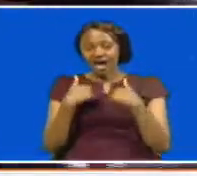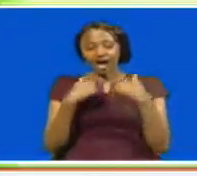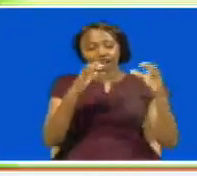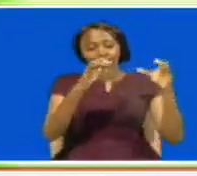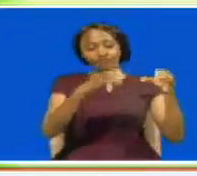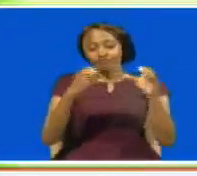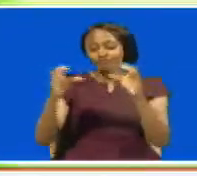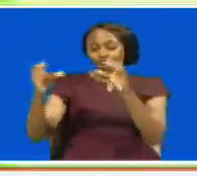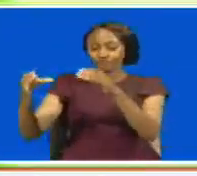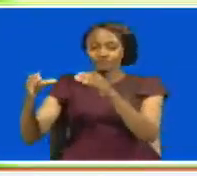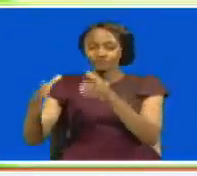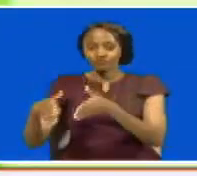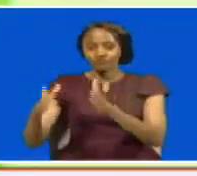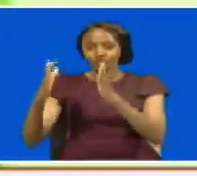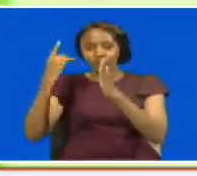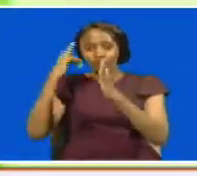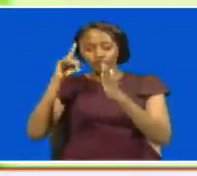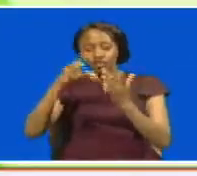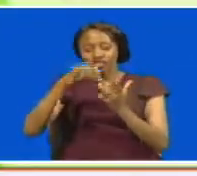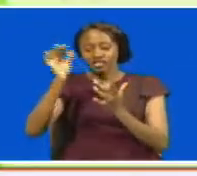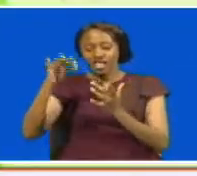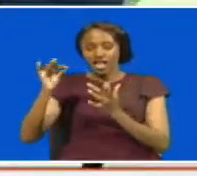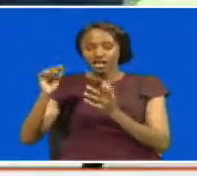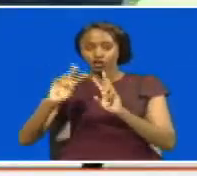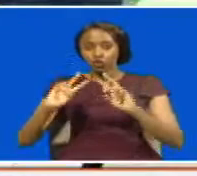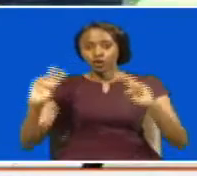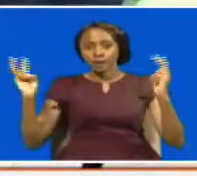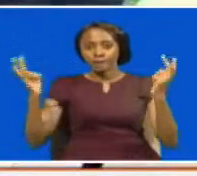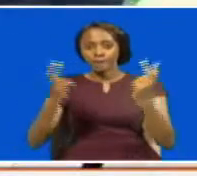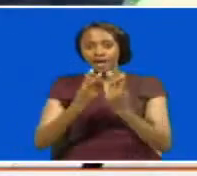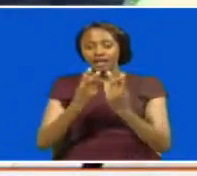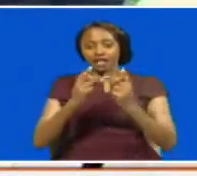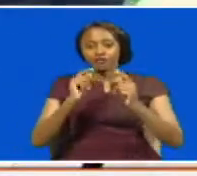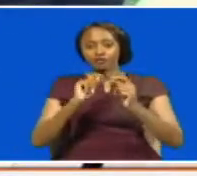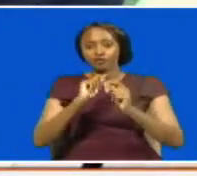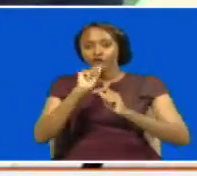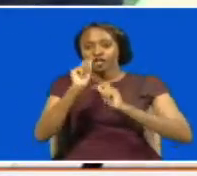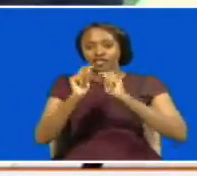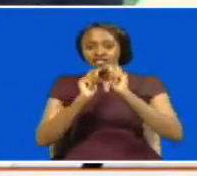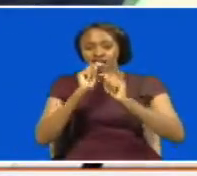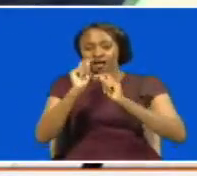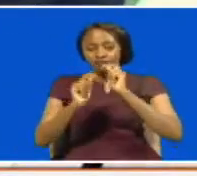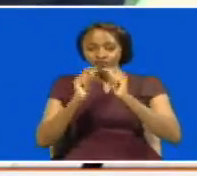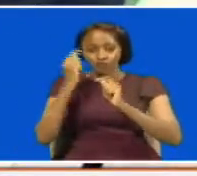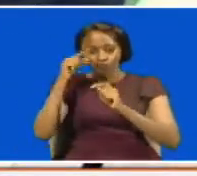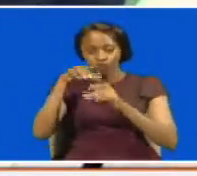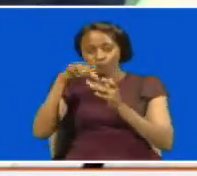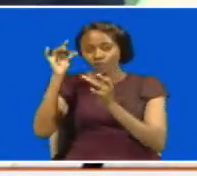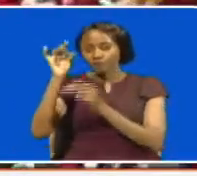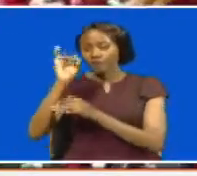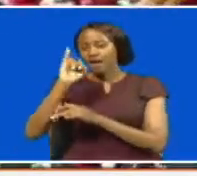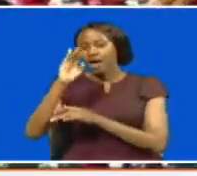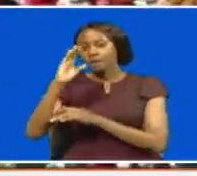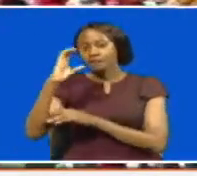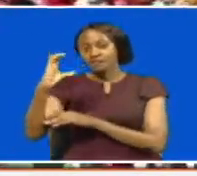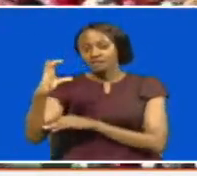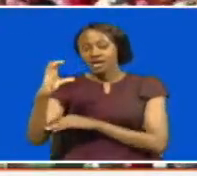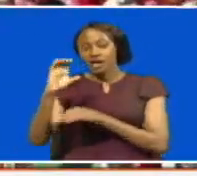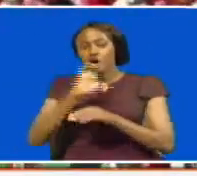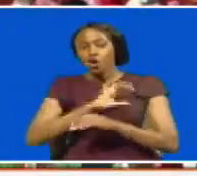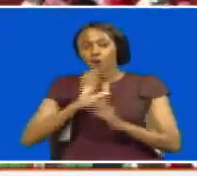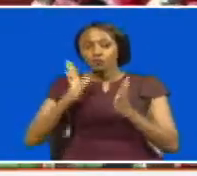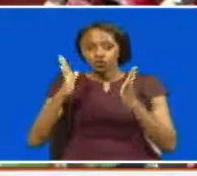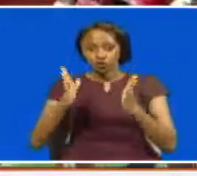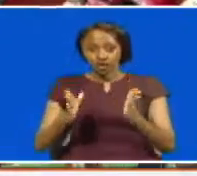in the recruitment of the selection panel that will conduct interviews to pick new IEBC commissioners, as well as the fast-tracking of